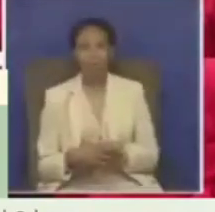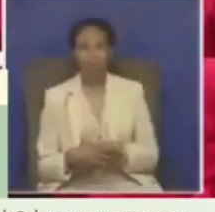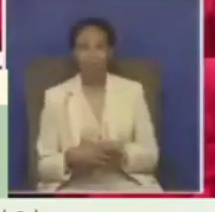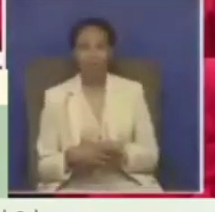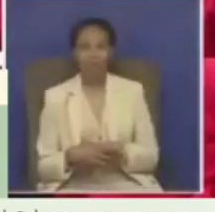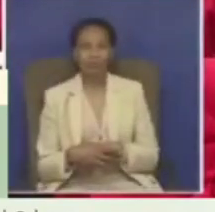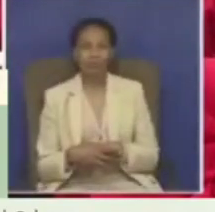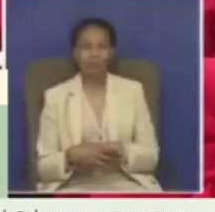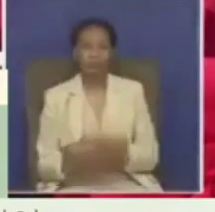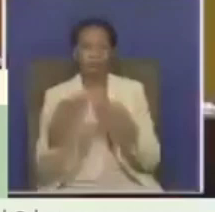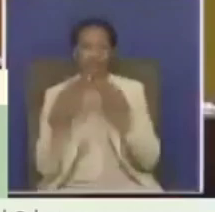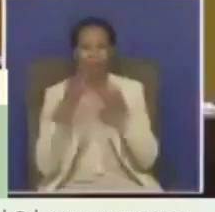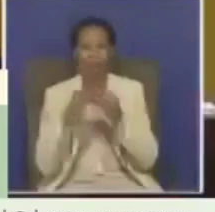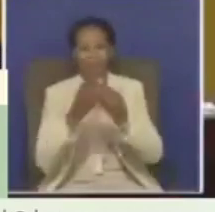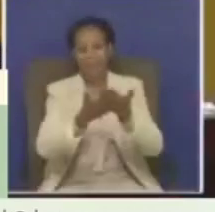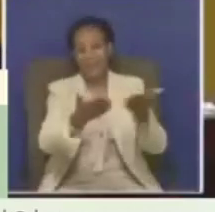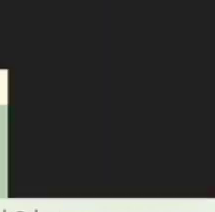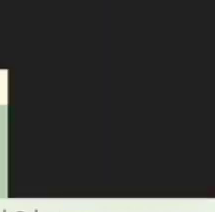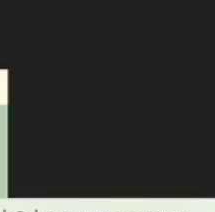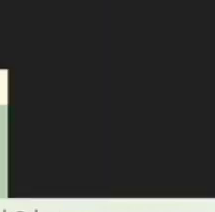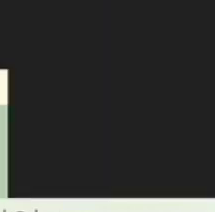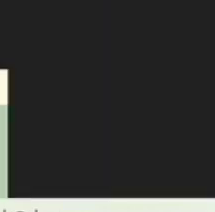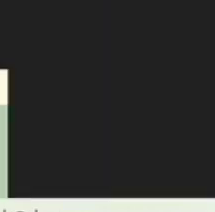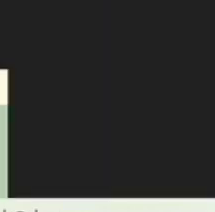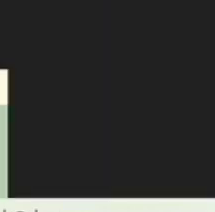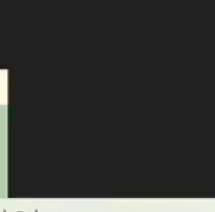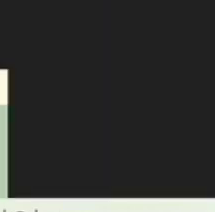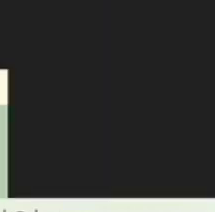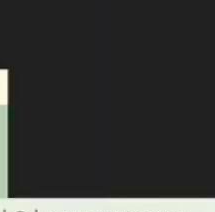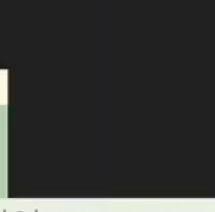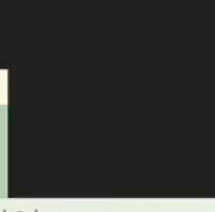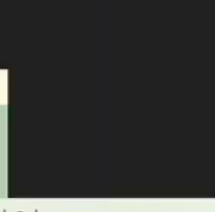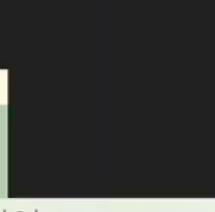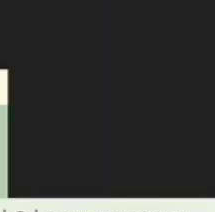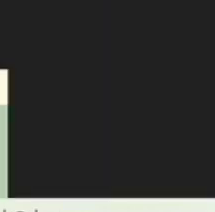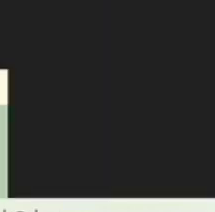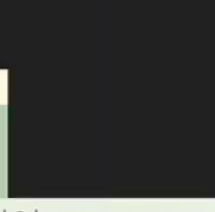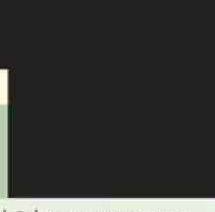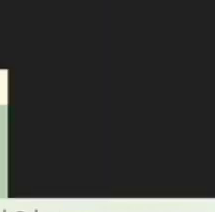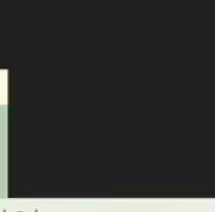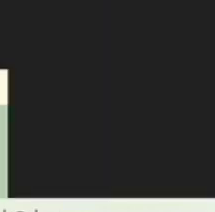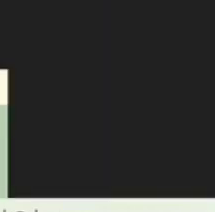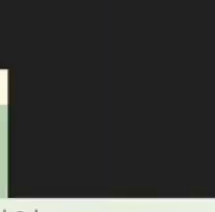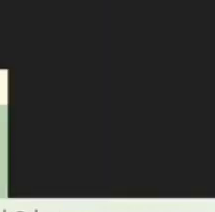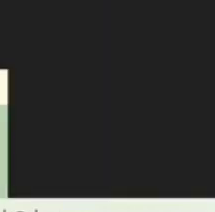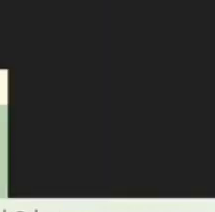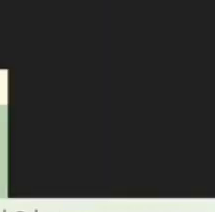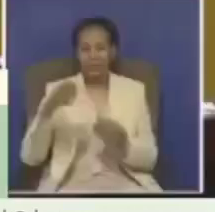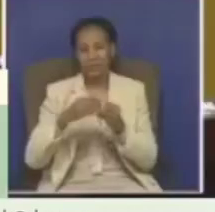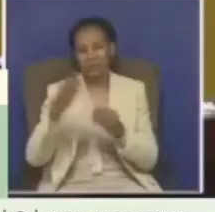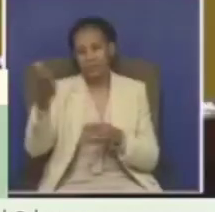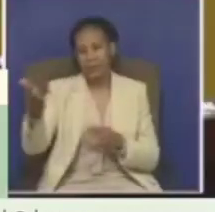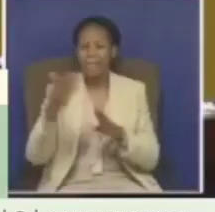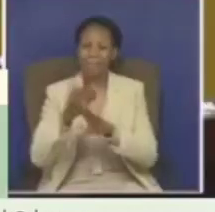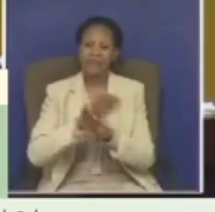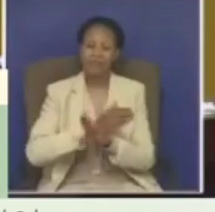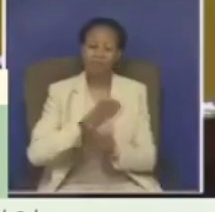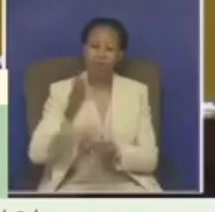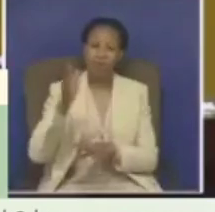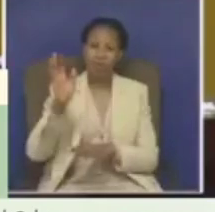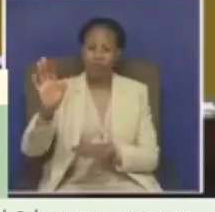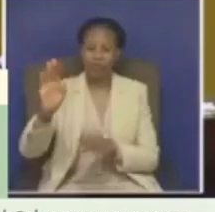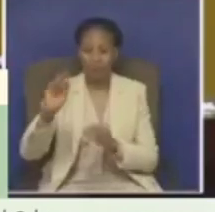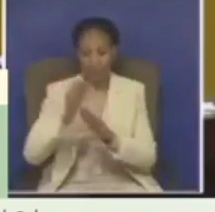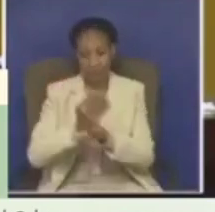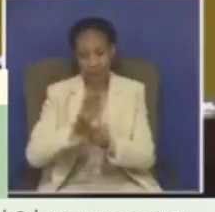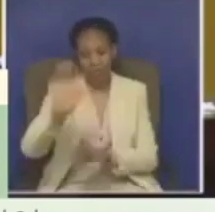not parliamentary. Honorable members, I But on a indeed point, on receive- a point of order, Chair. Yes, Honorable Malema, before you